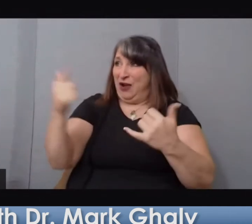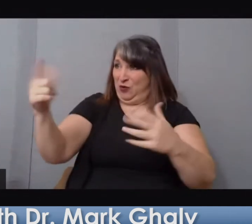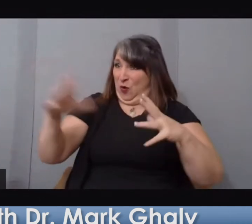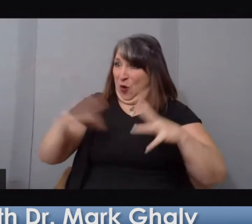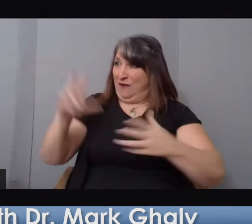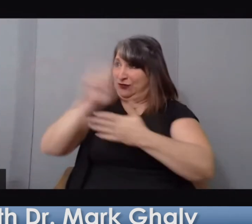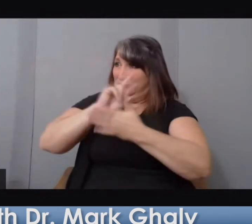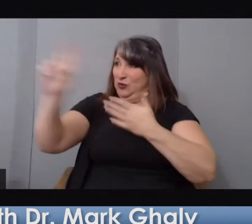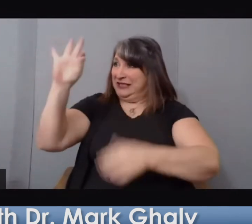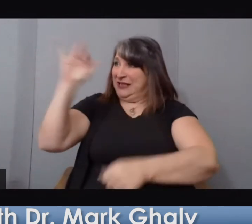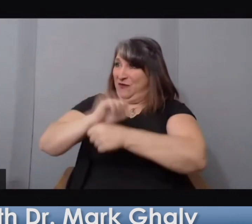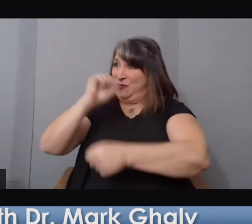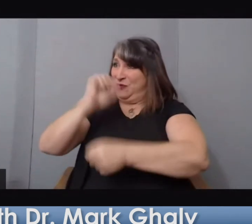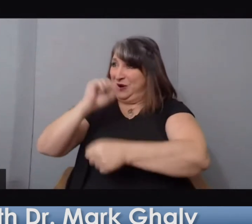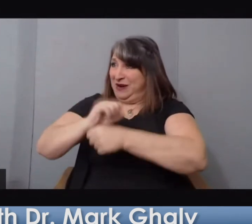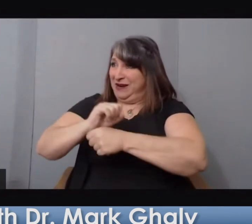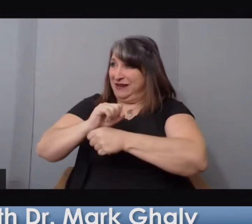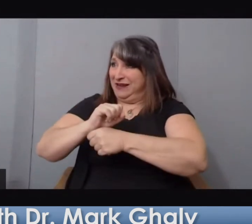back?